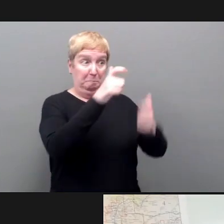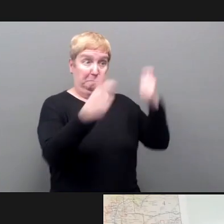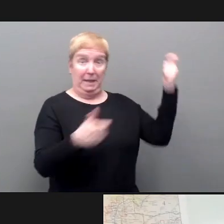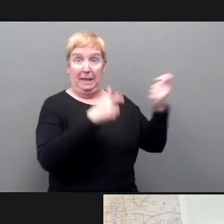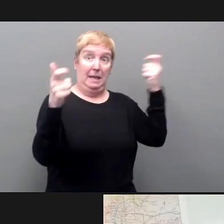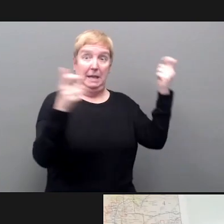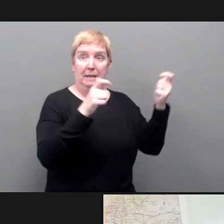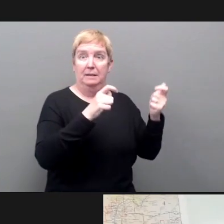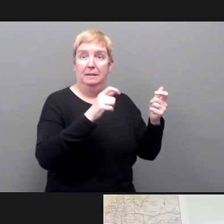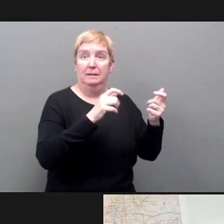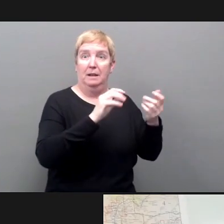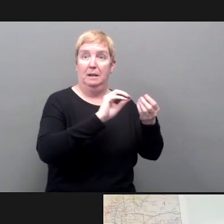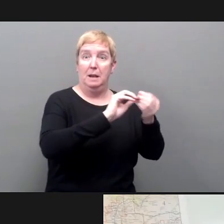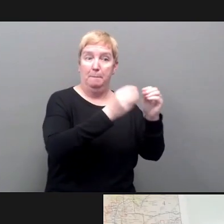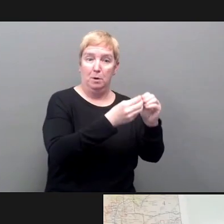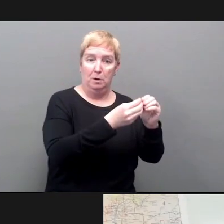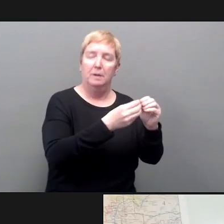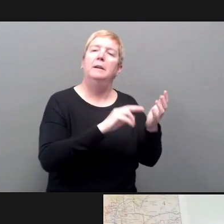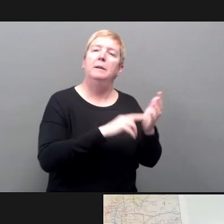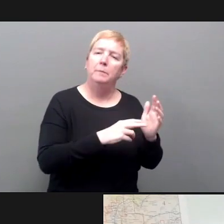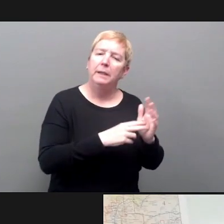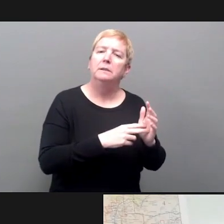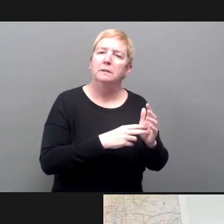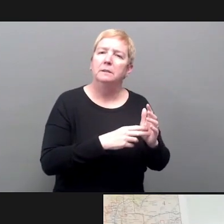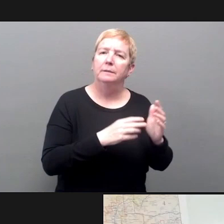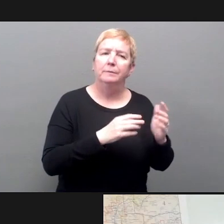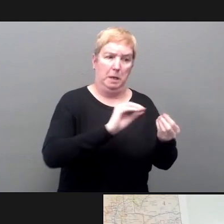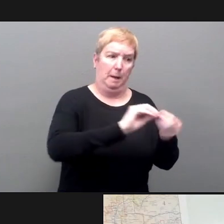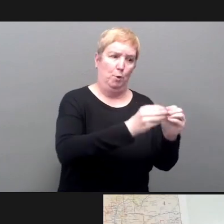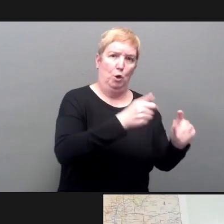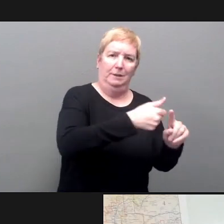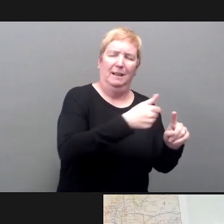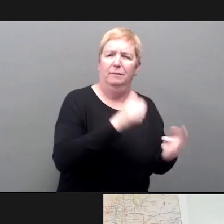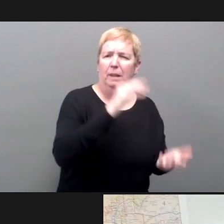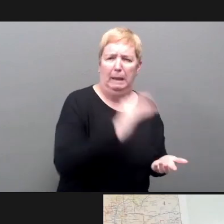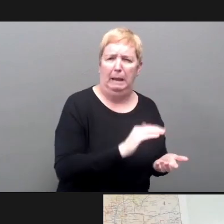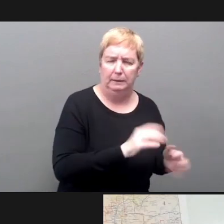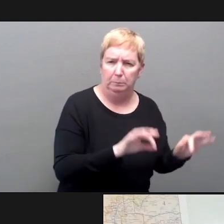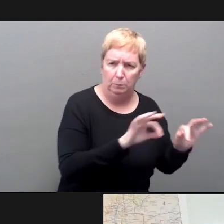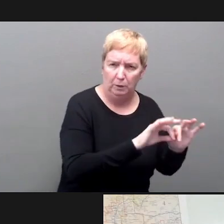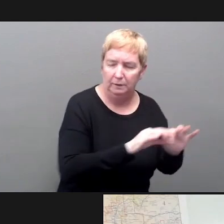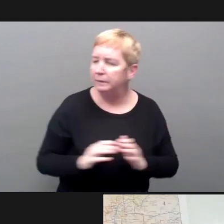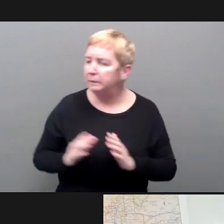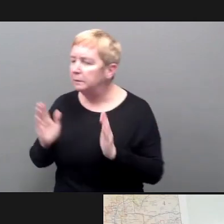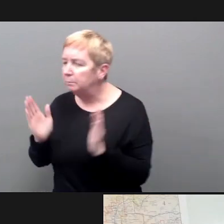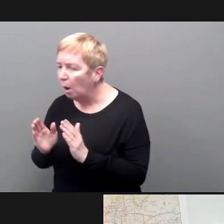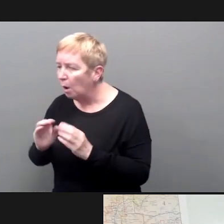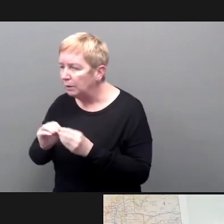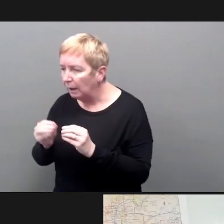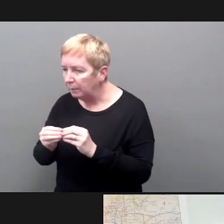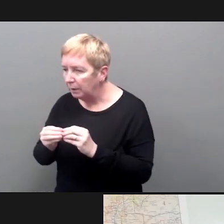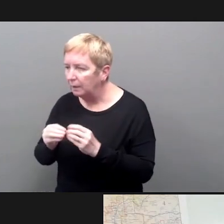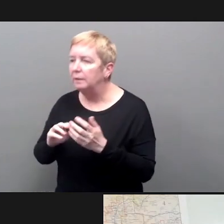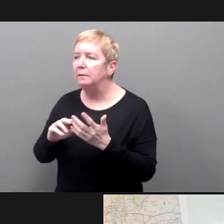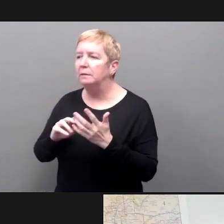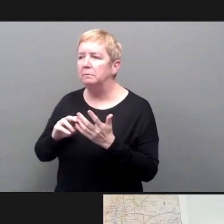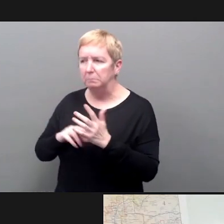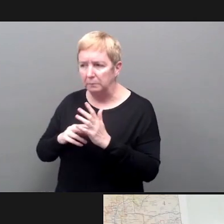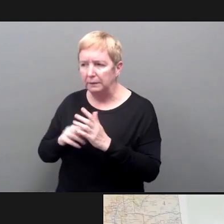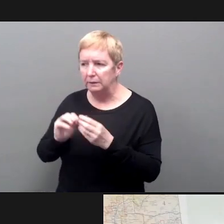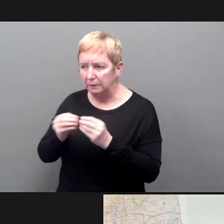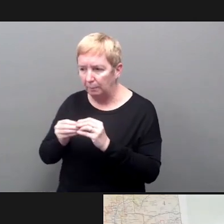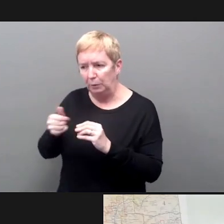resources are, but the smaller the community you have, then you have to deal with things like having enough teachers or things like that. So